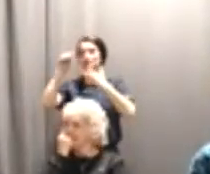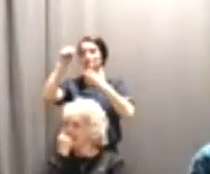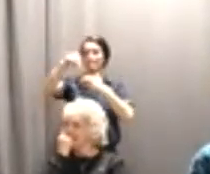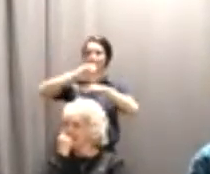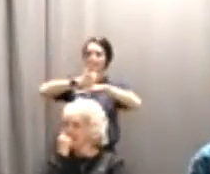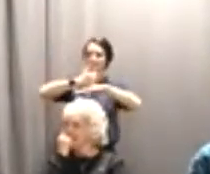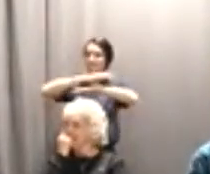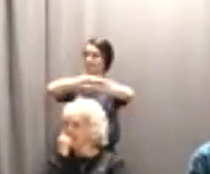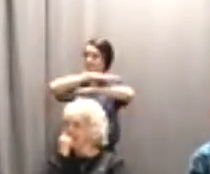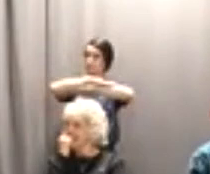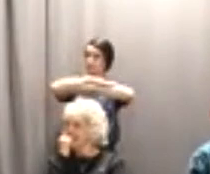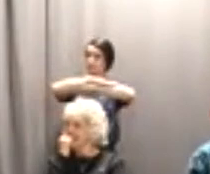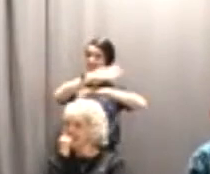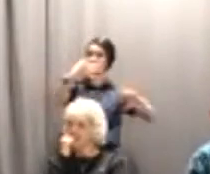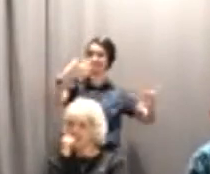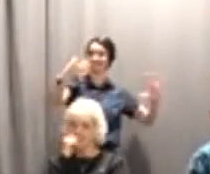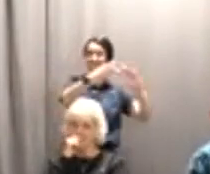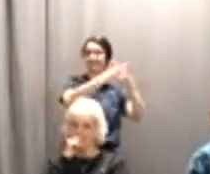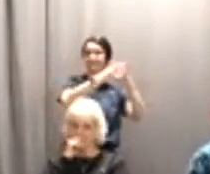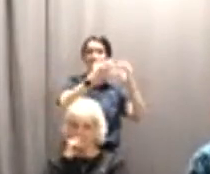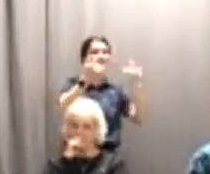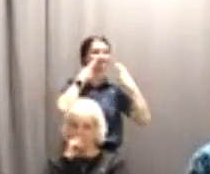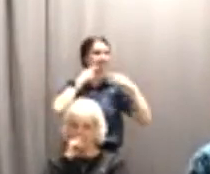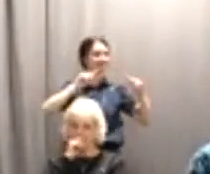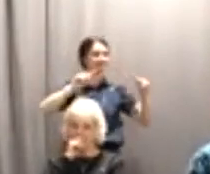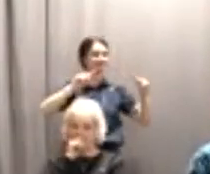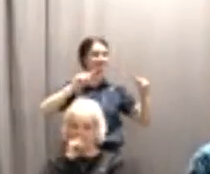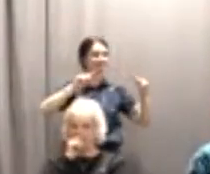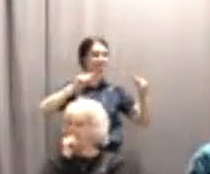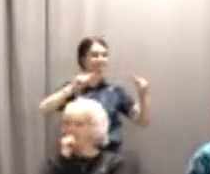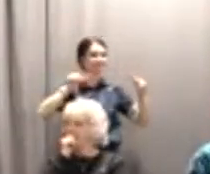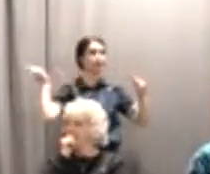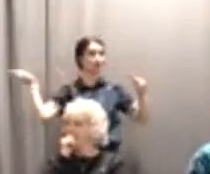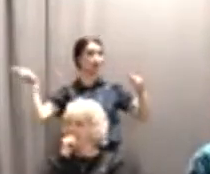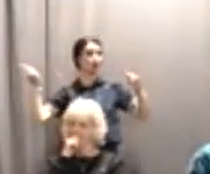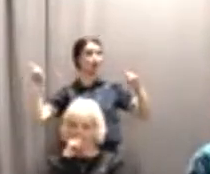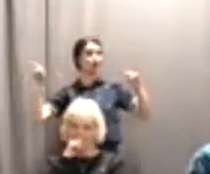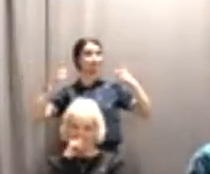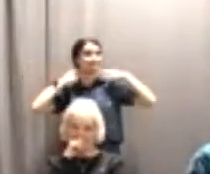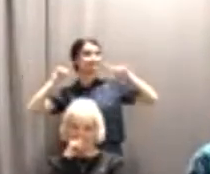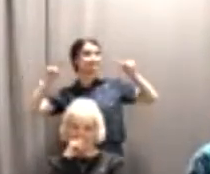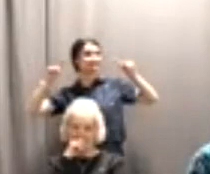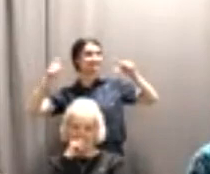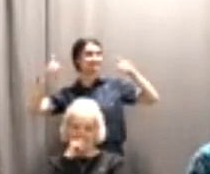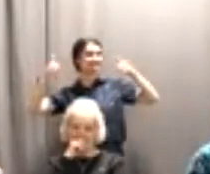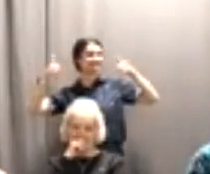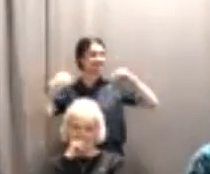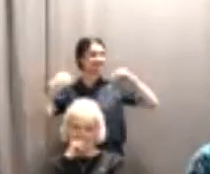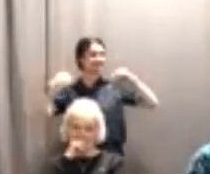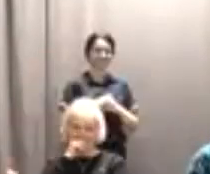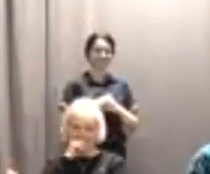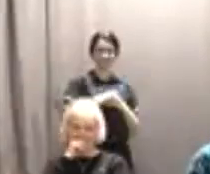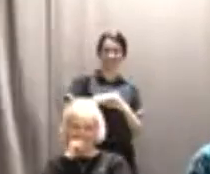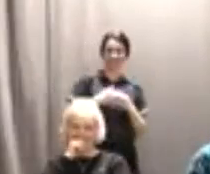Yes. It seems to be working. Okay. It works good now. Okay. And now